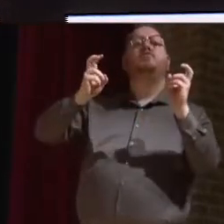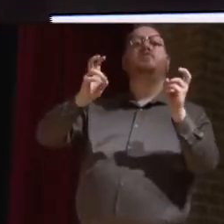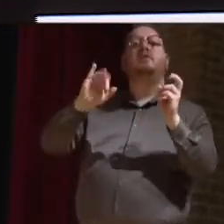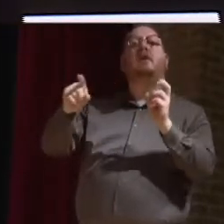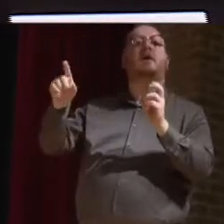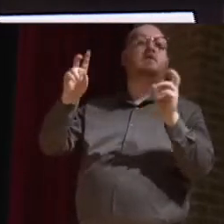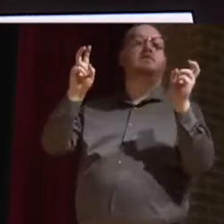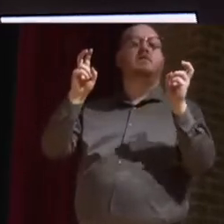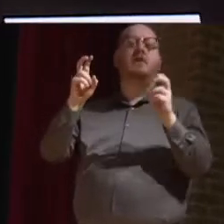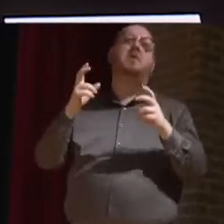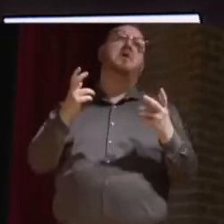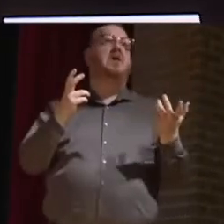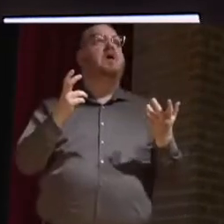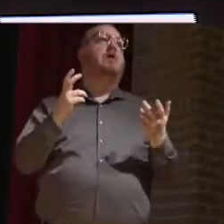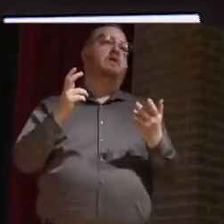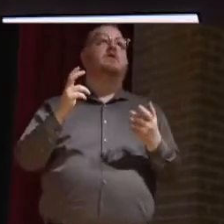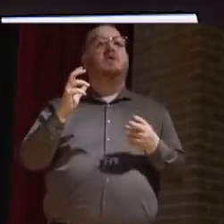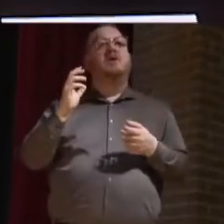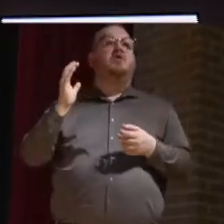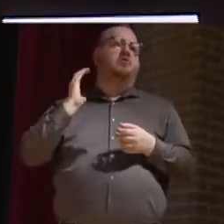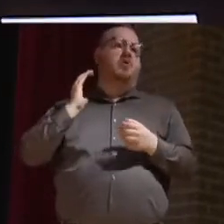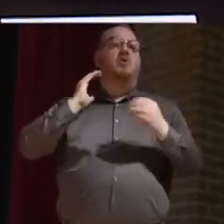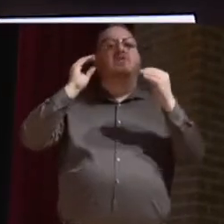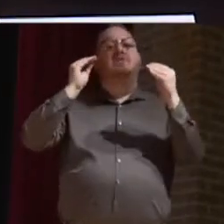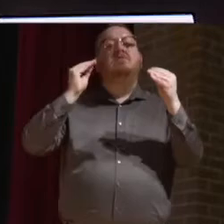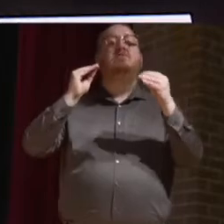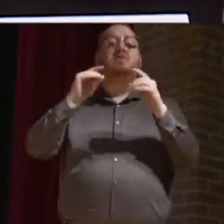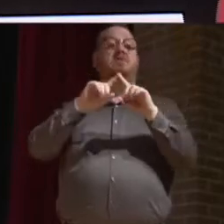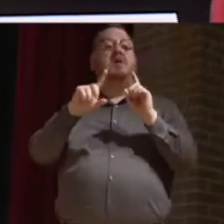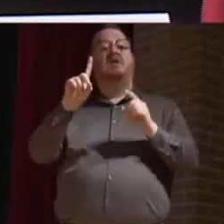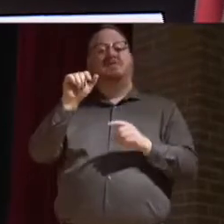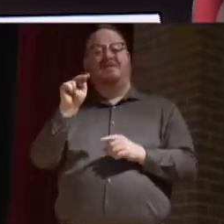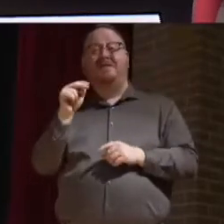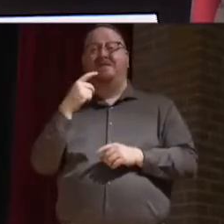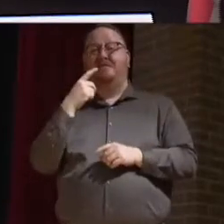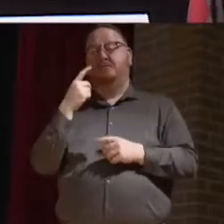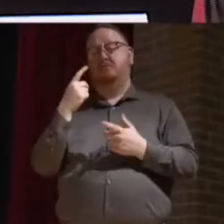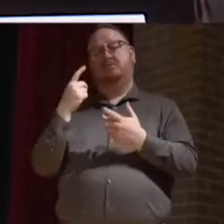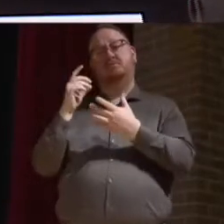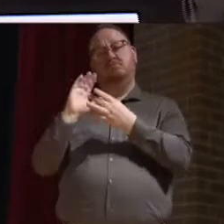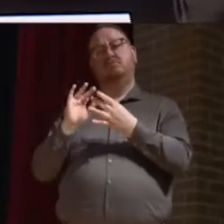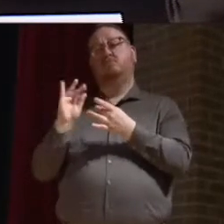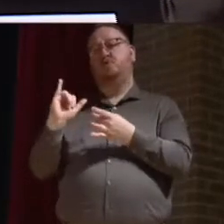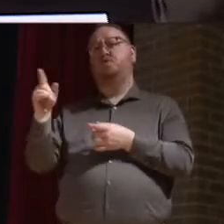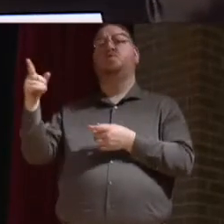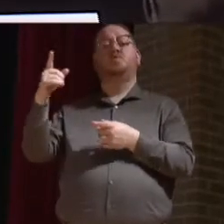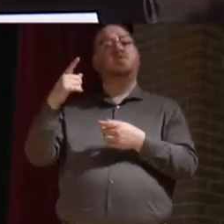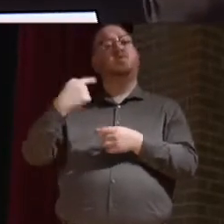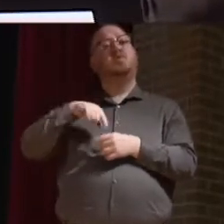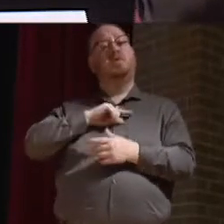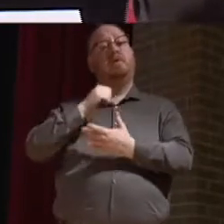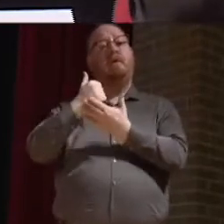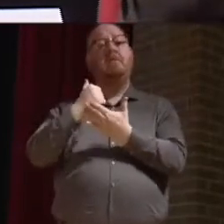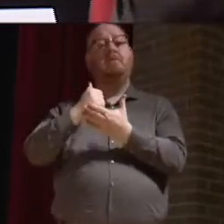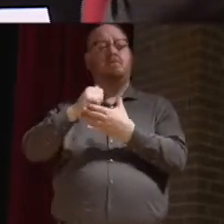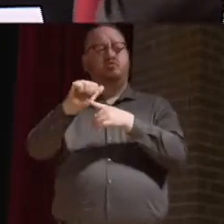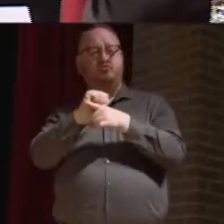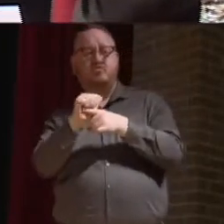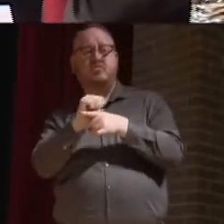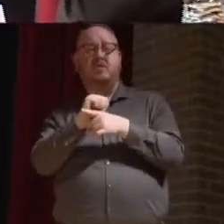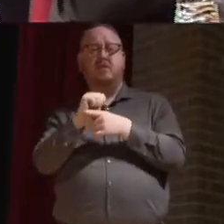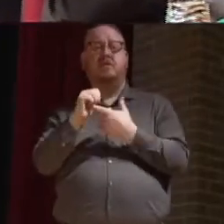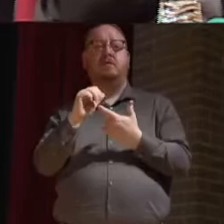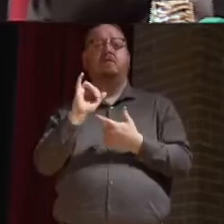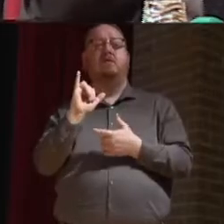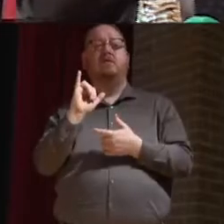extent, but like Don said, I mean, we help people, we train people, so understanding how to do the